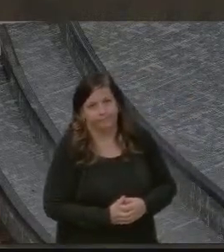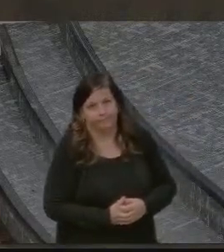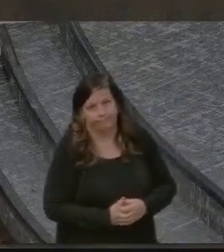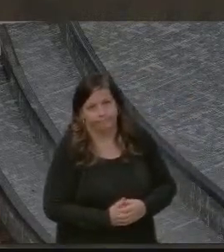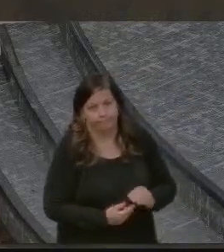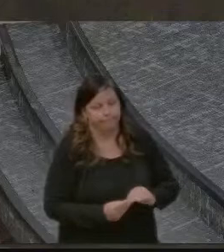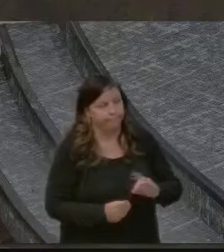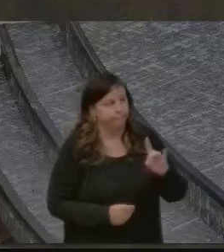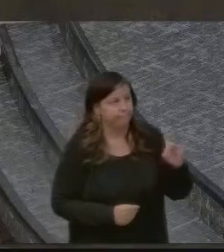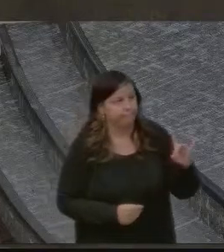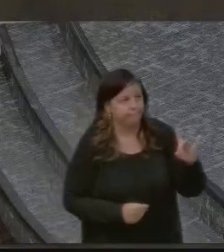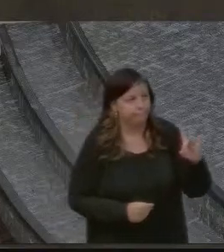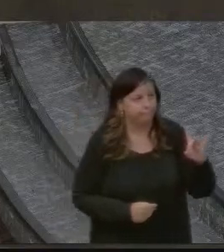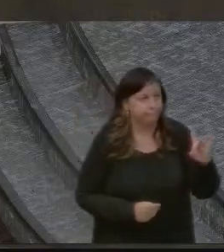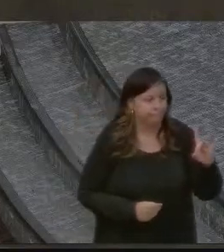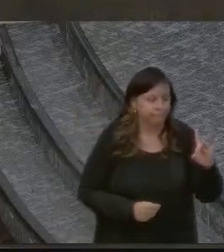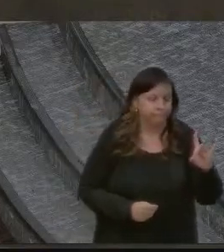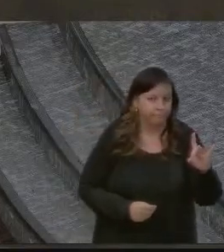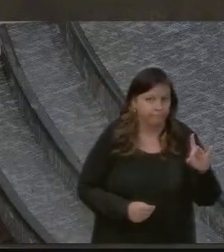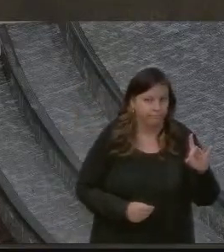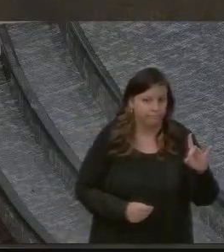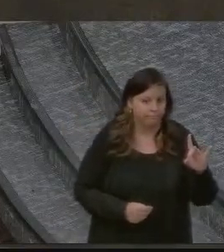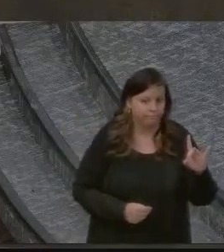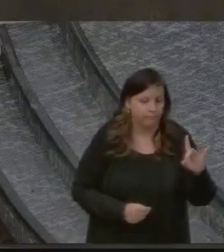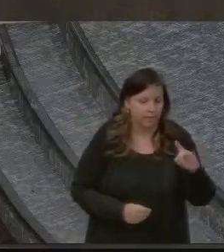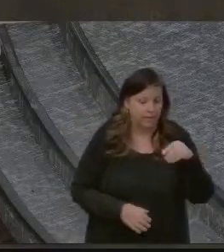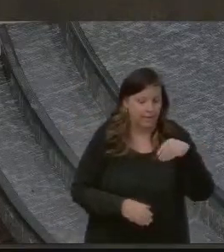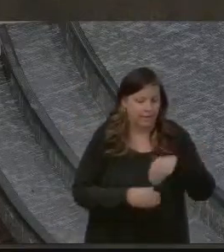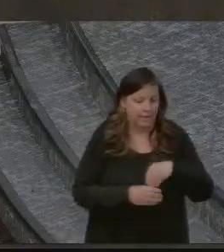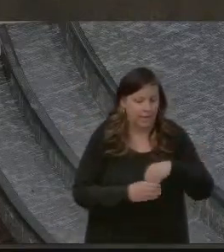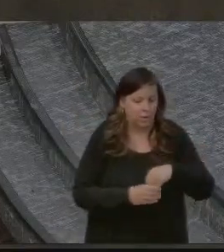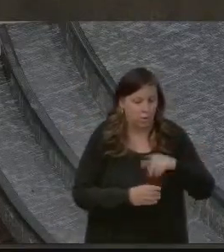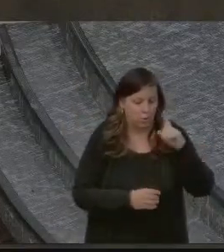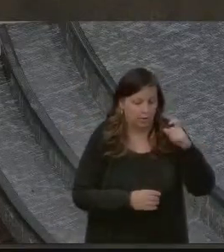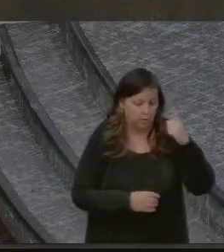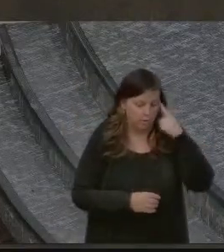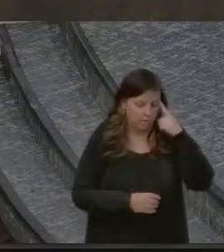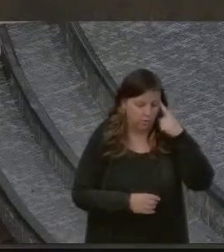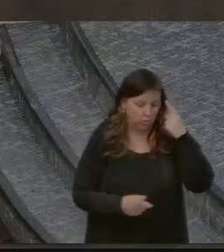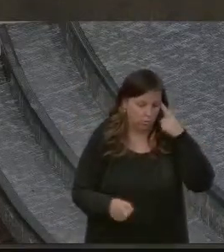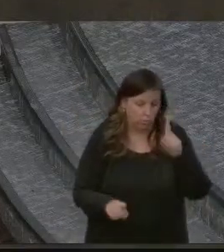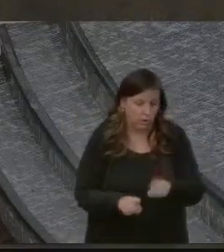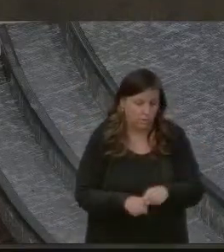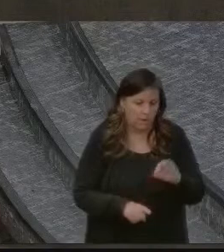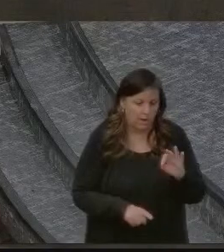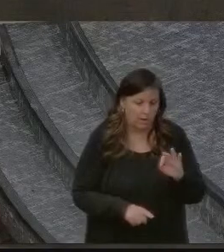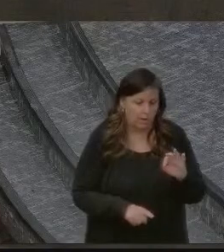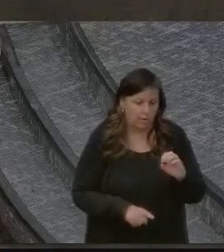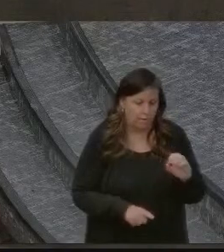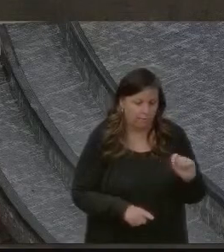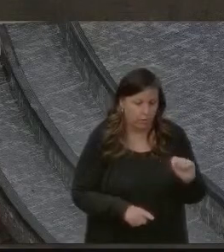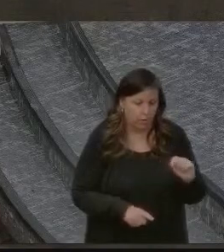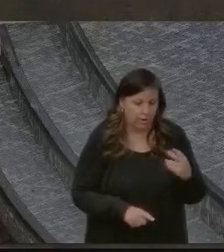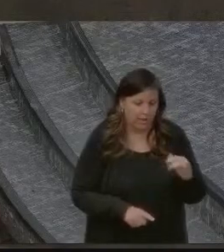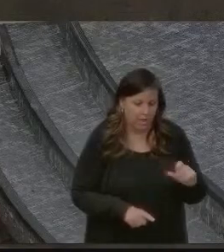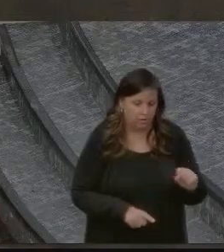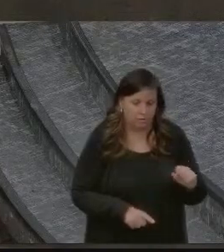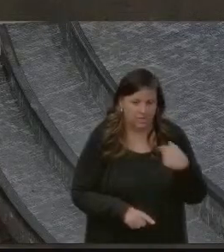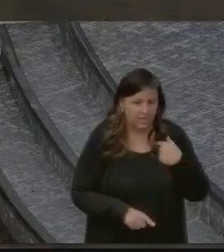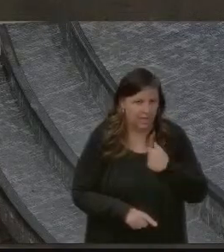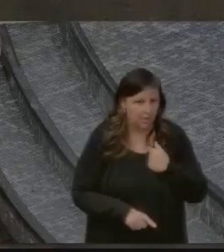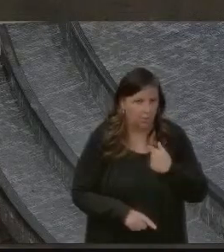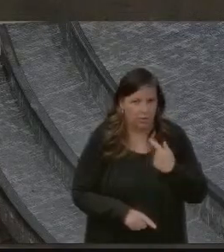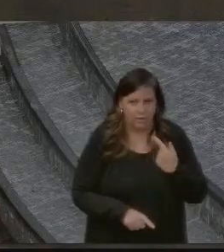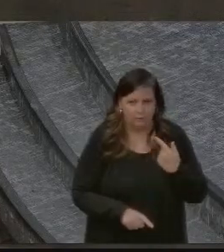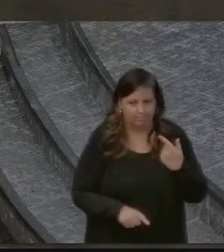8, which is our intergovernmental agreement at Foothills, and I think this is something that we do yearly, is that